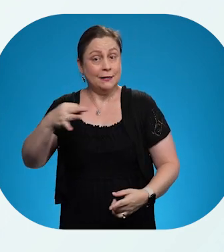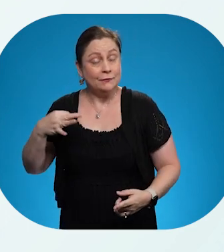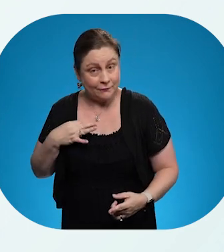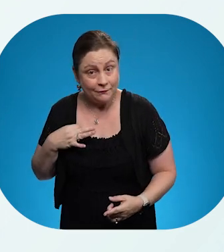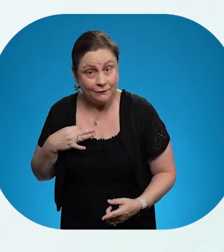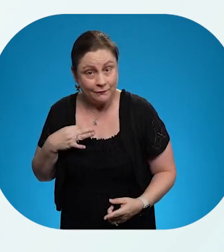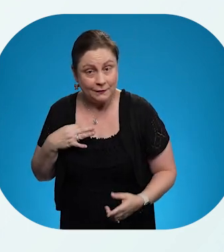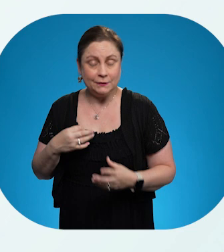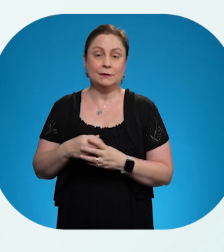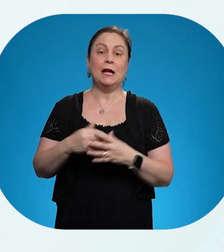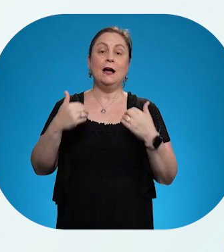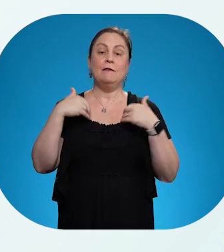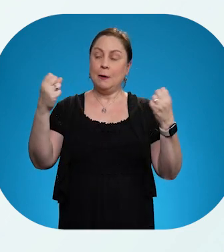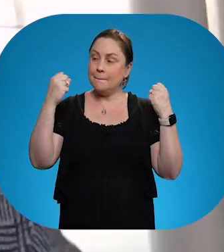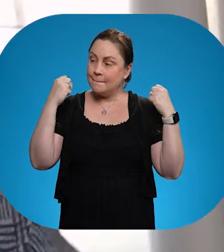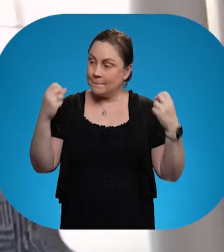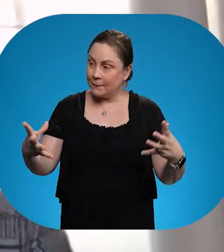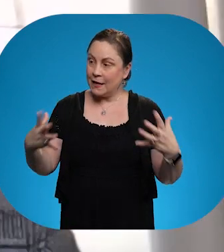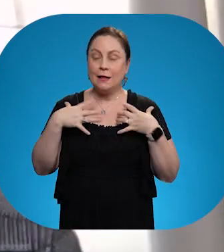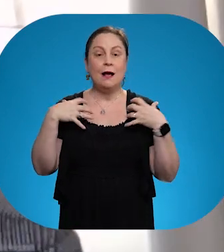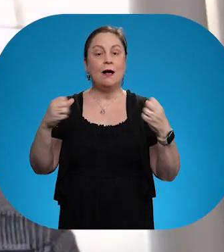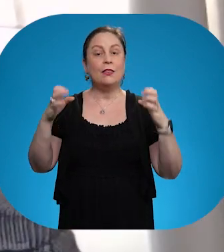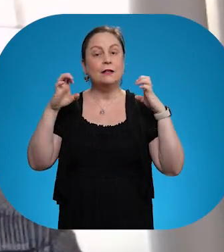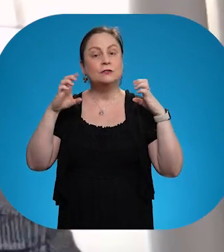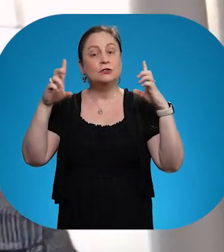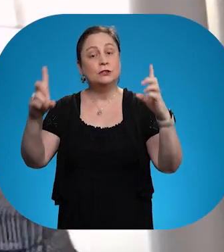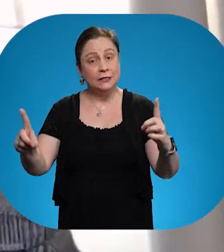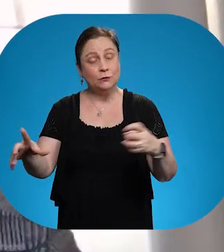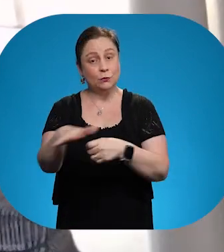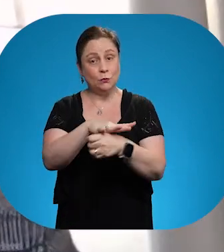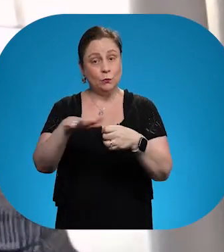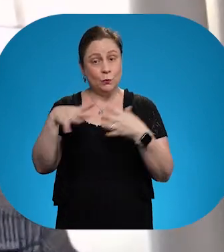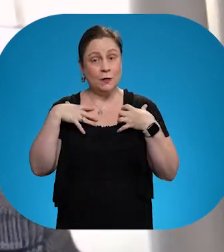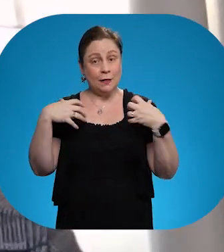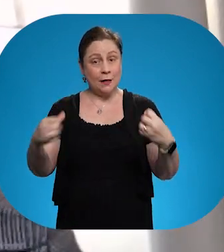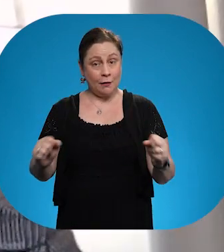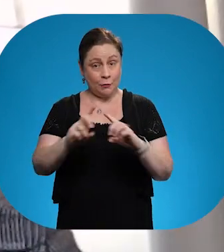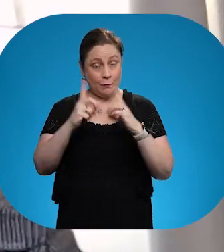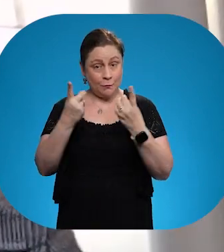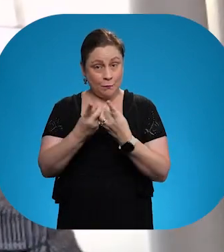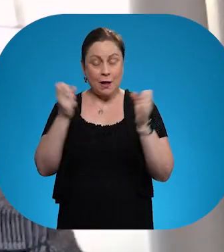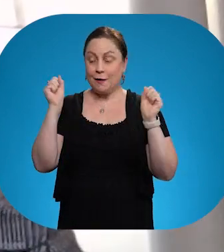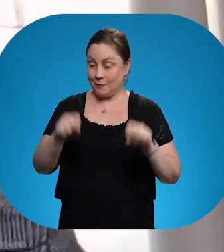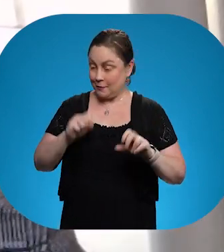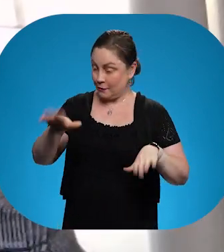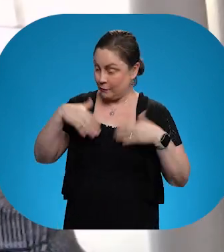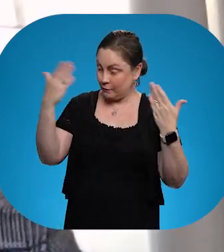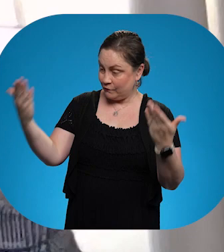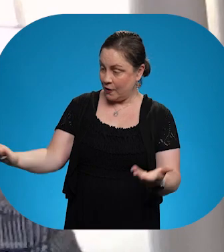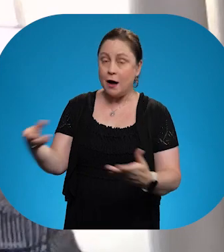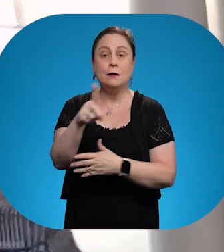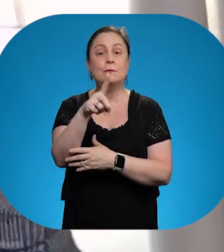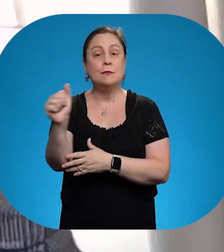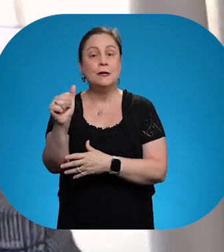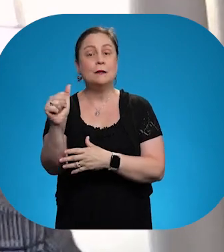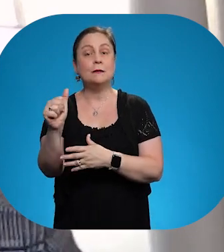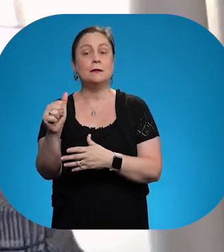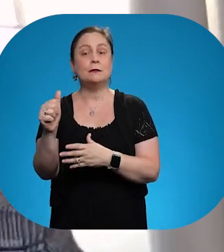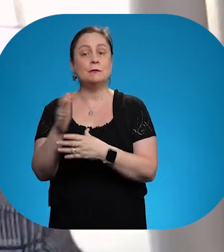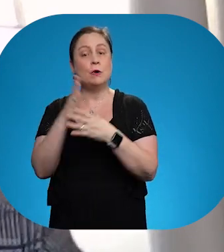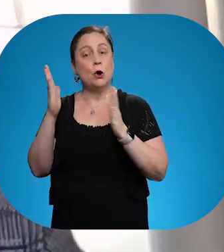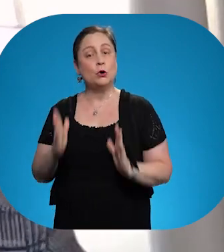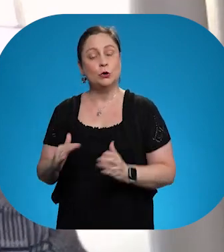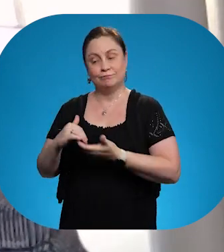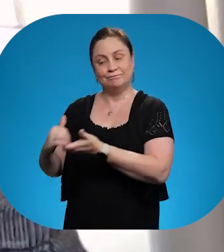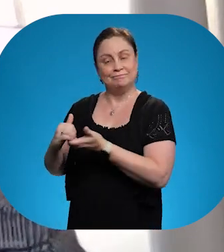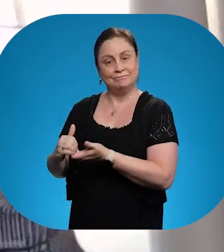in reverse, there's many health educators and local health departments that are able to provide disability partners like